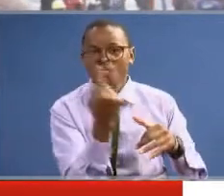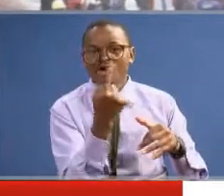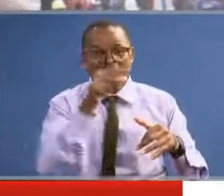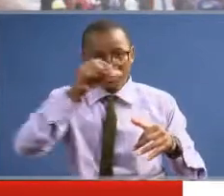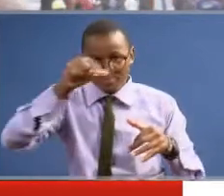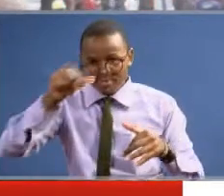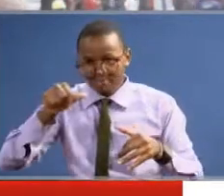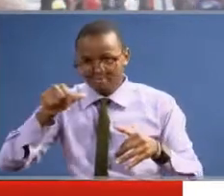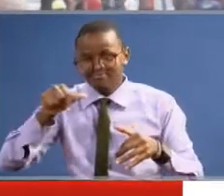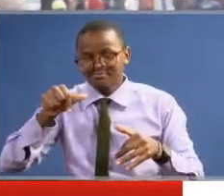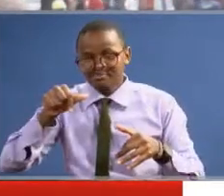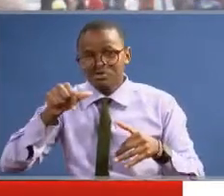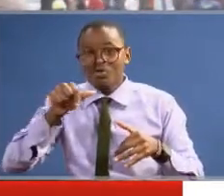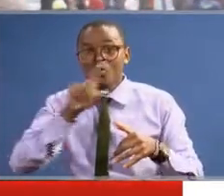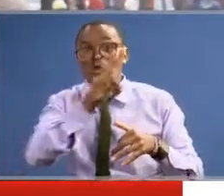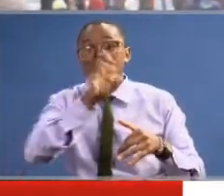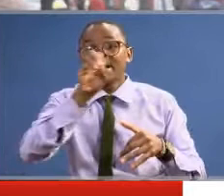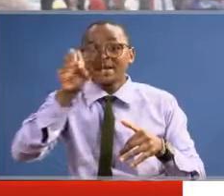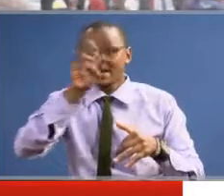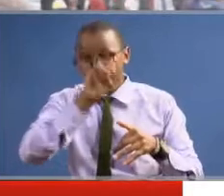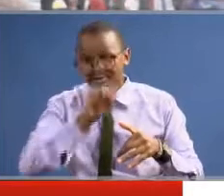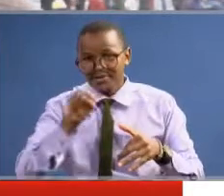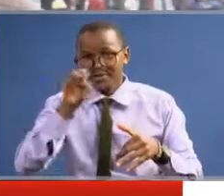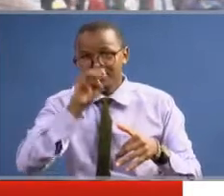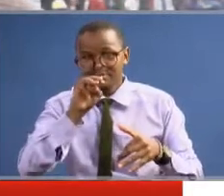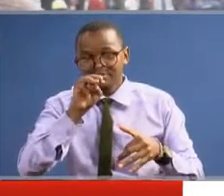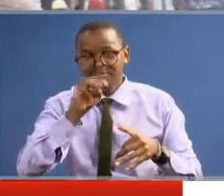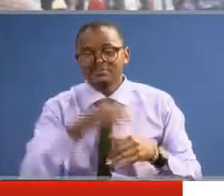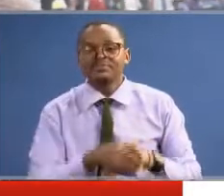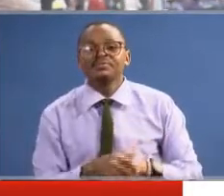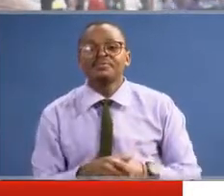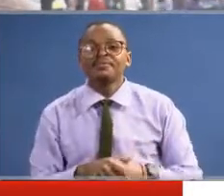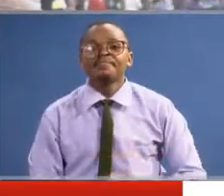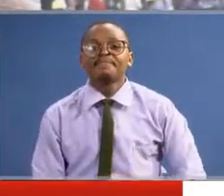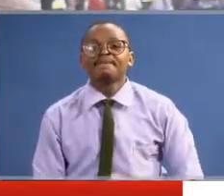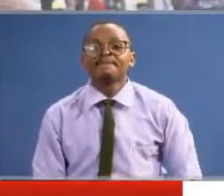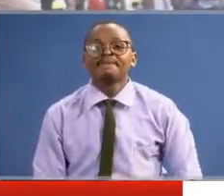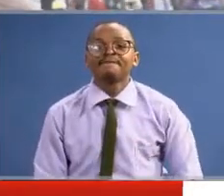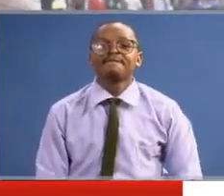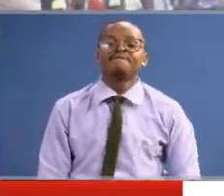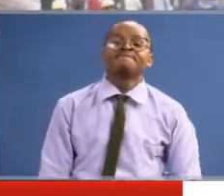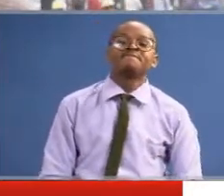destroying property worth 100 million. Kelvin Ogome, KUTV.